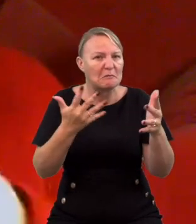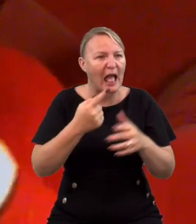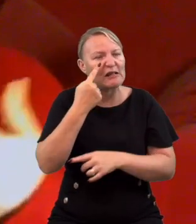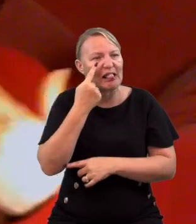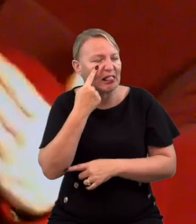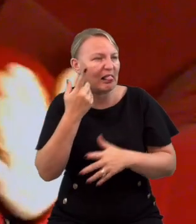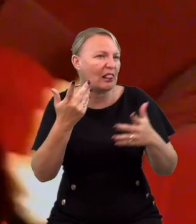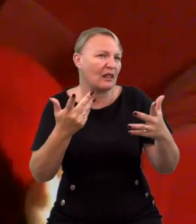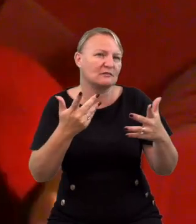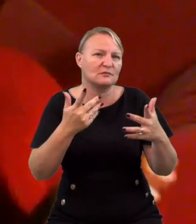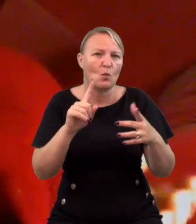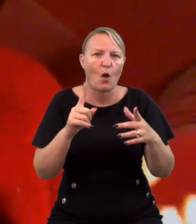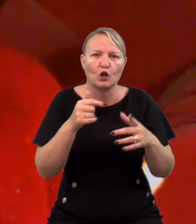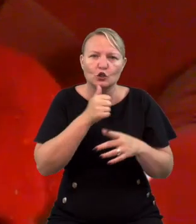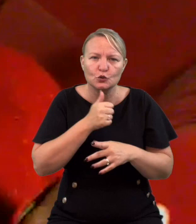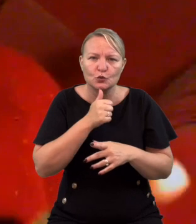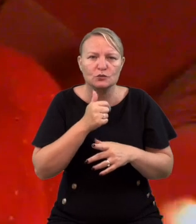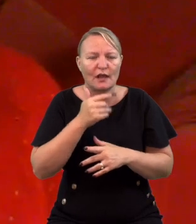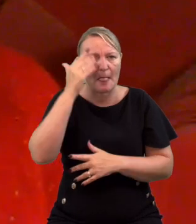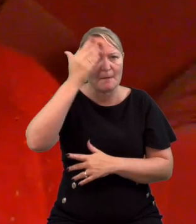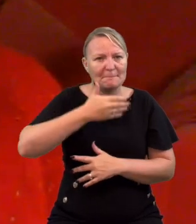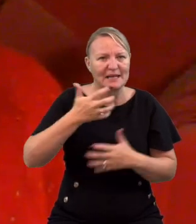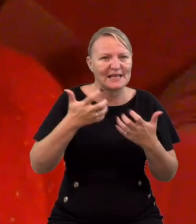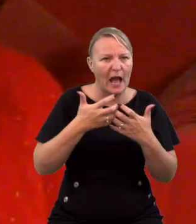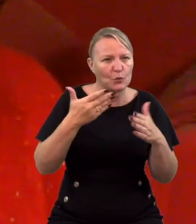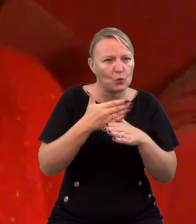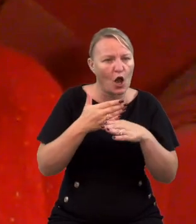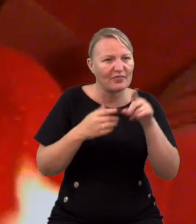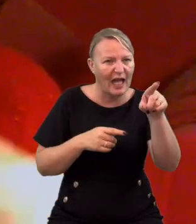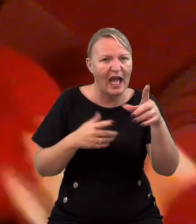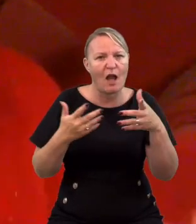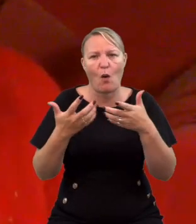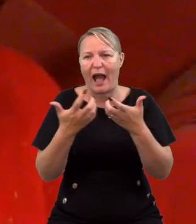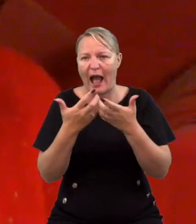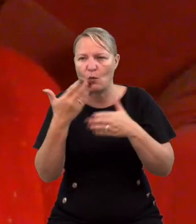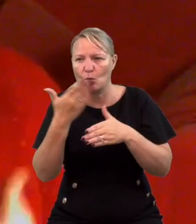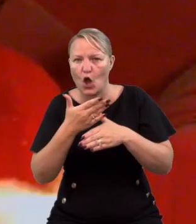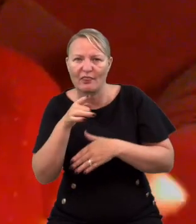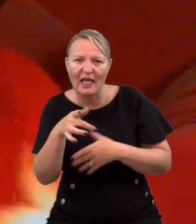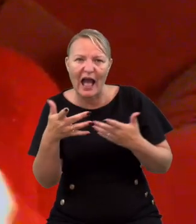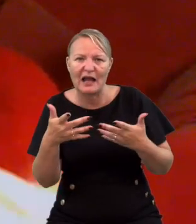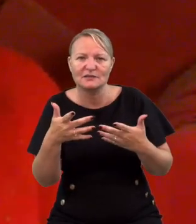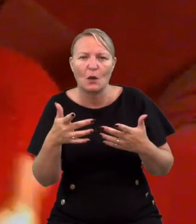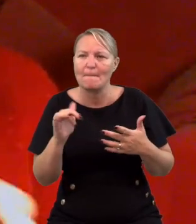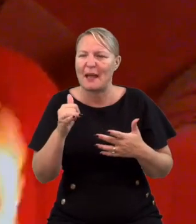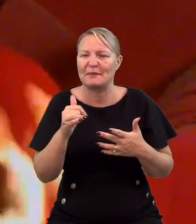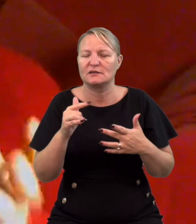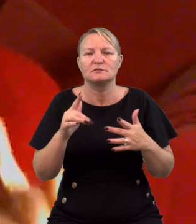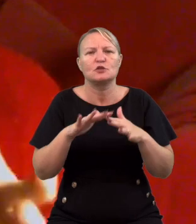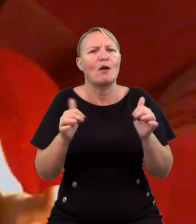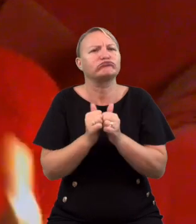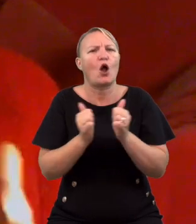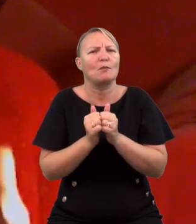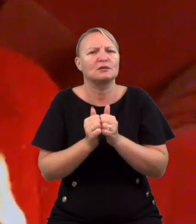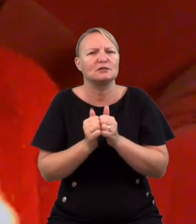might just play and see how masks might function or a puppet might function, that even if it's not the